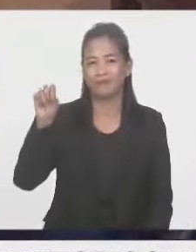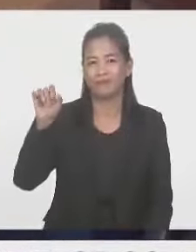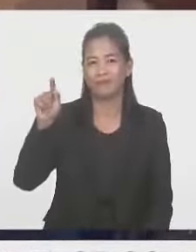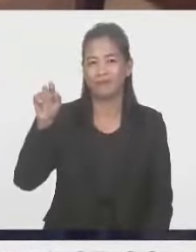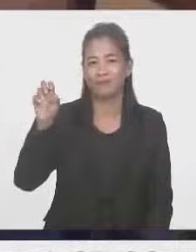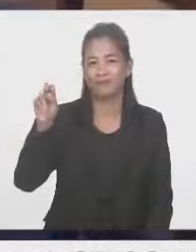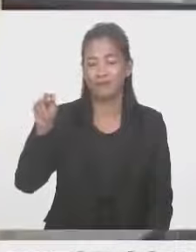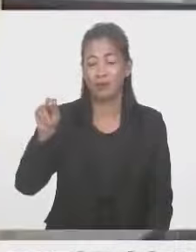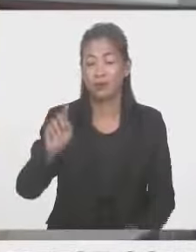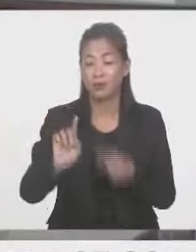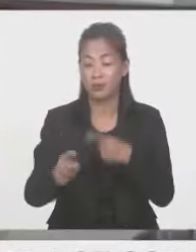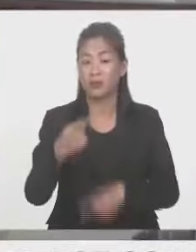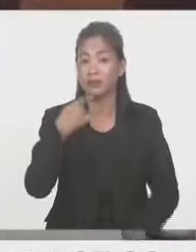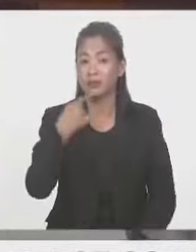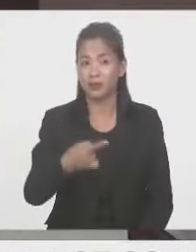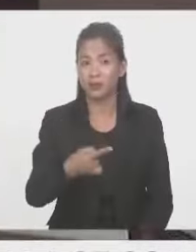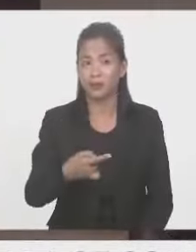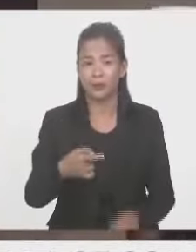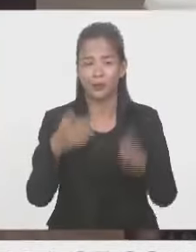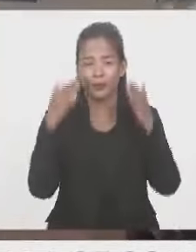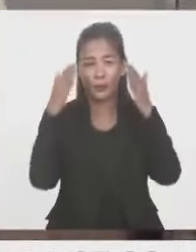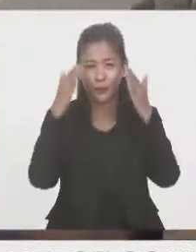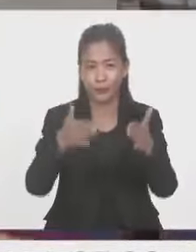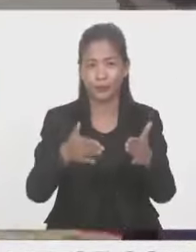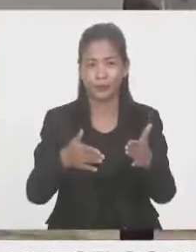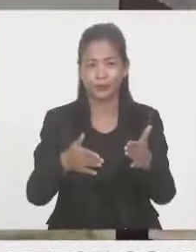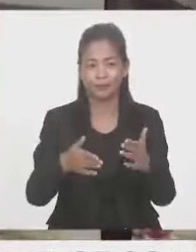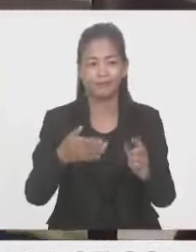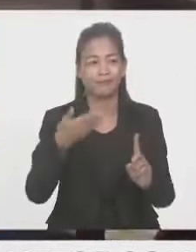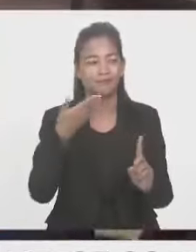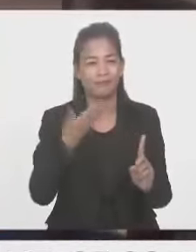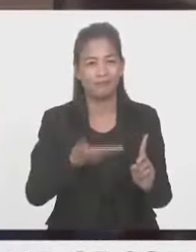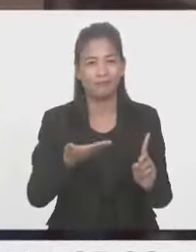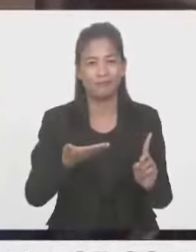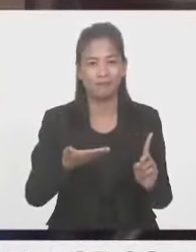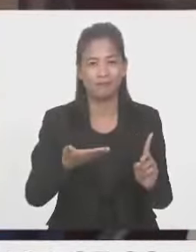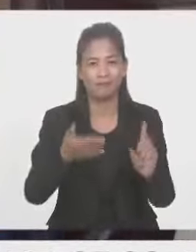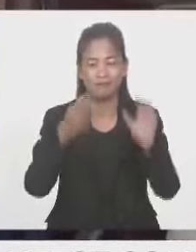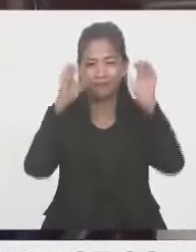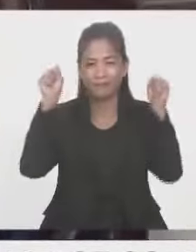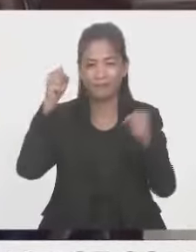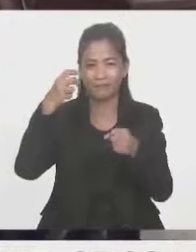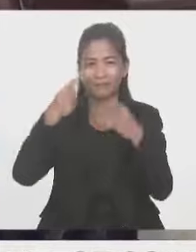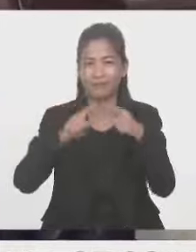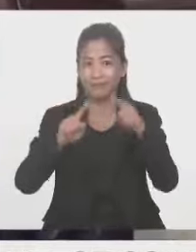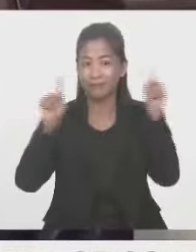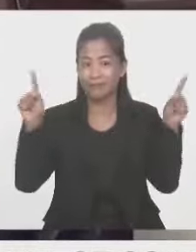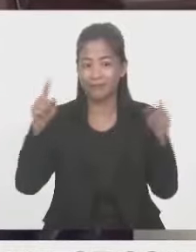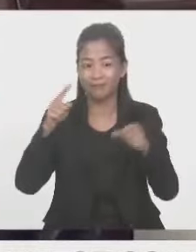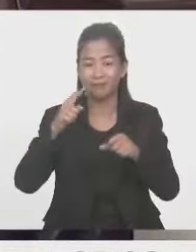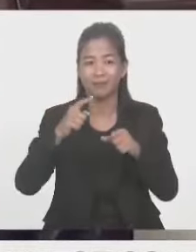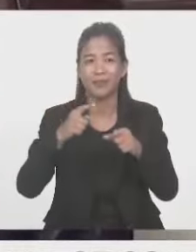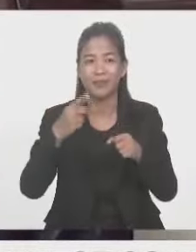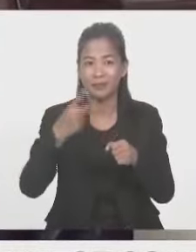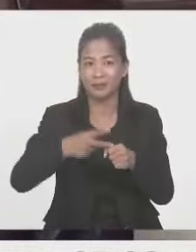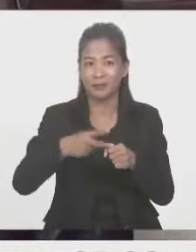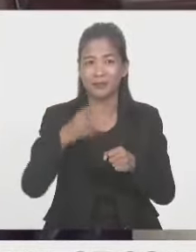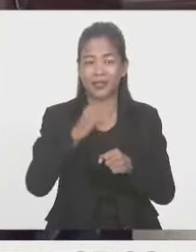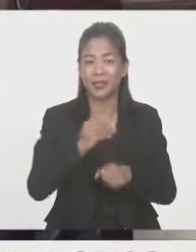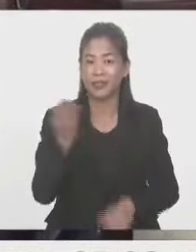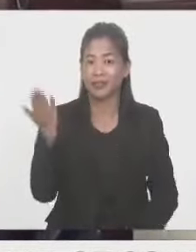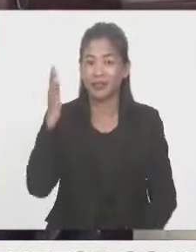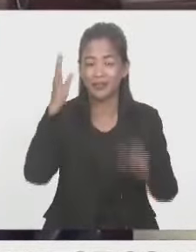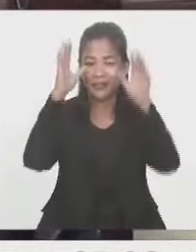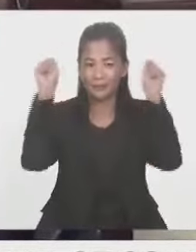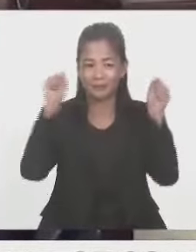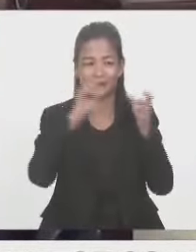sa pagsasalin. President-elect and former President Donald, congratulations. And